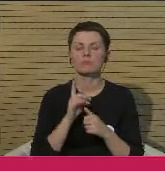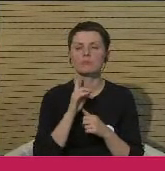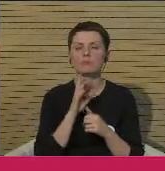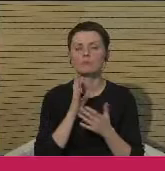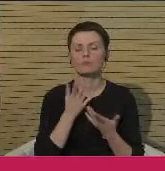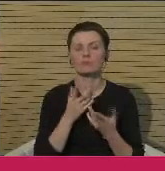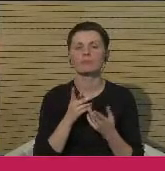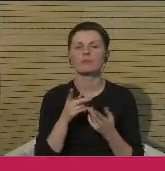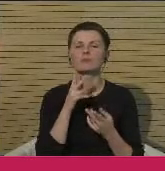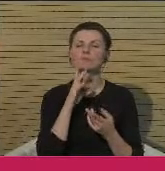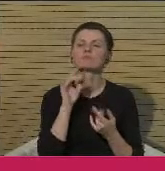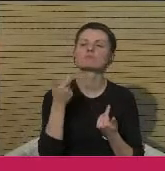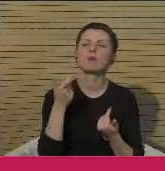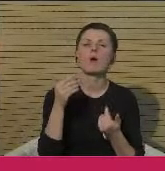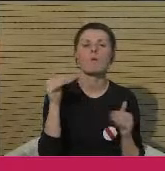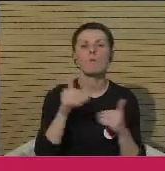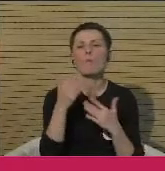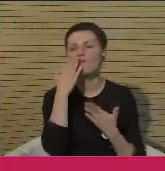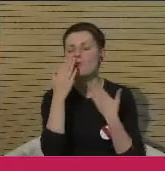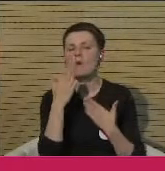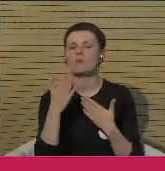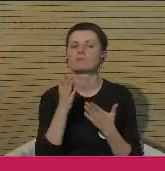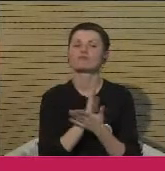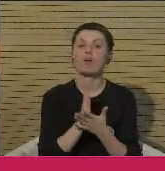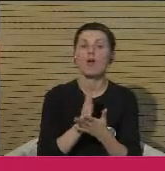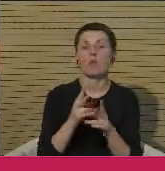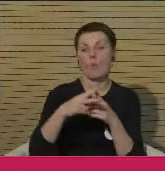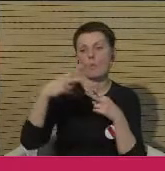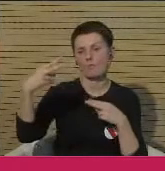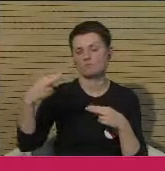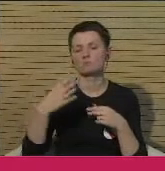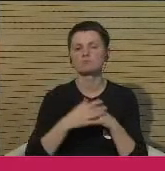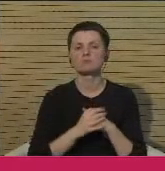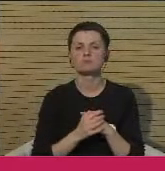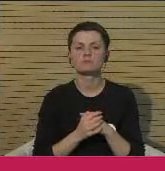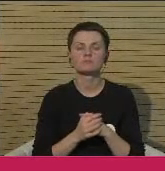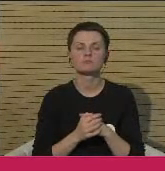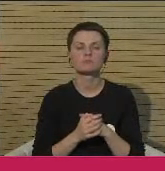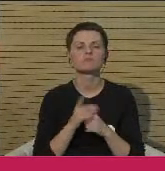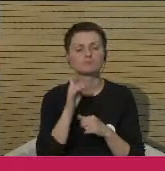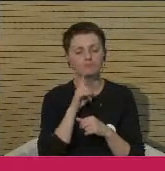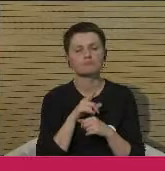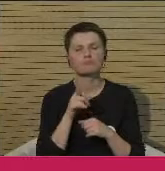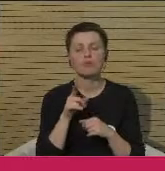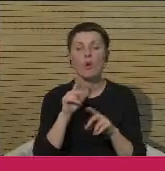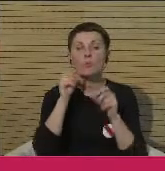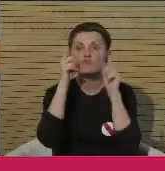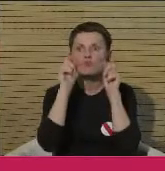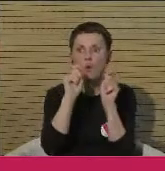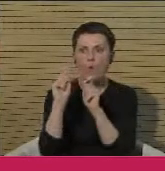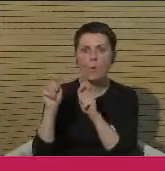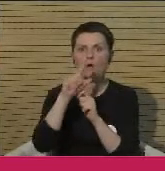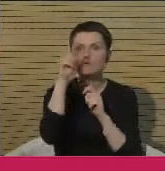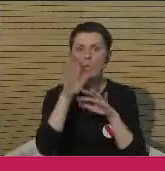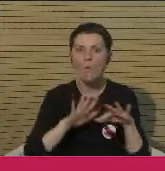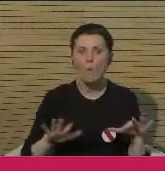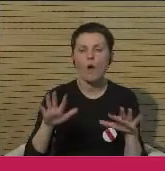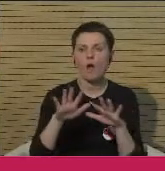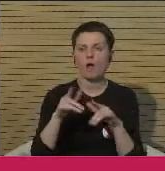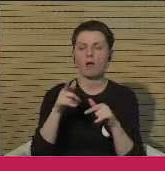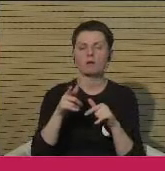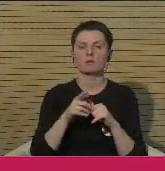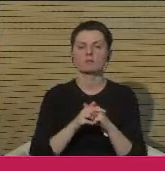Thinking about potential scenarios of a midterm perspective,